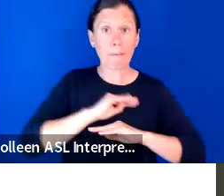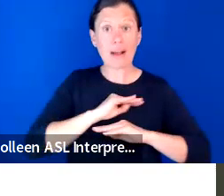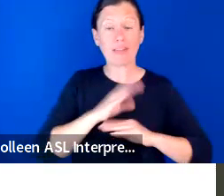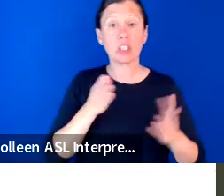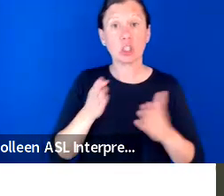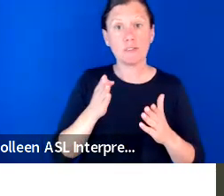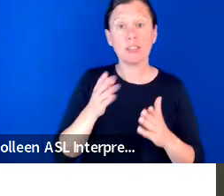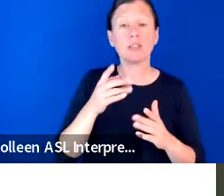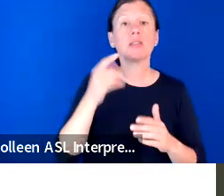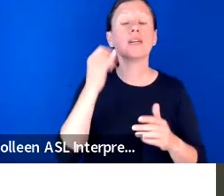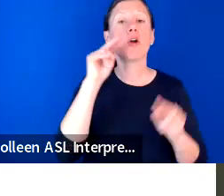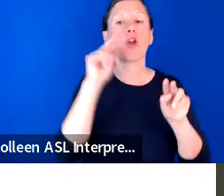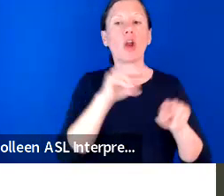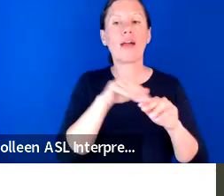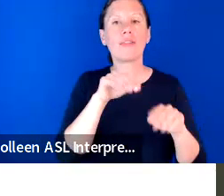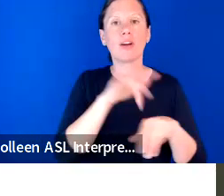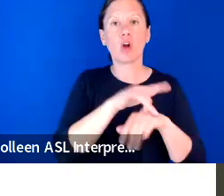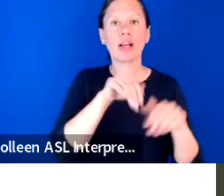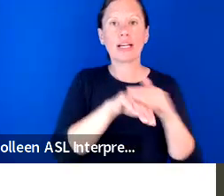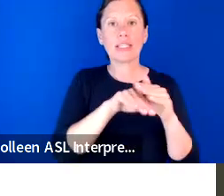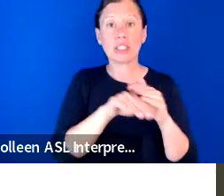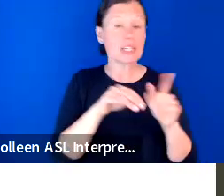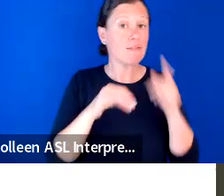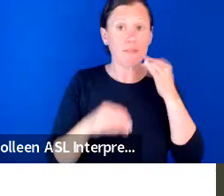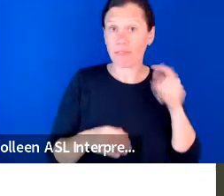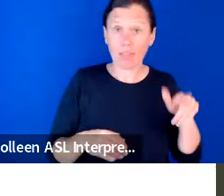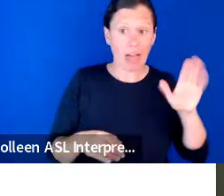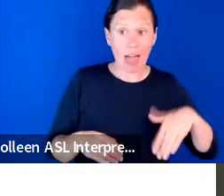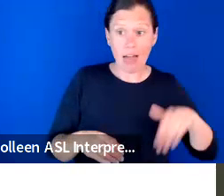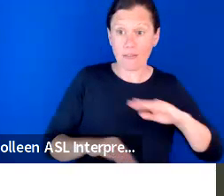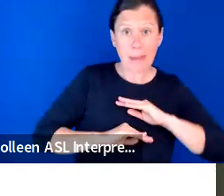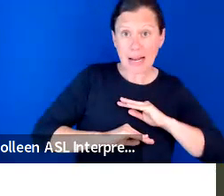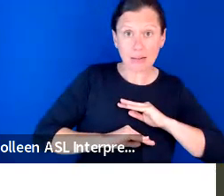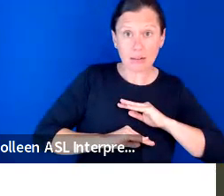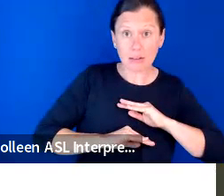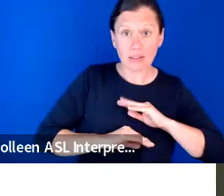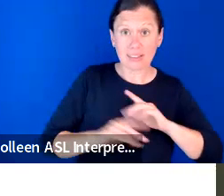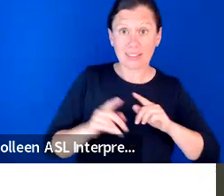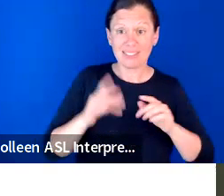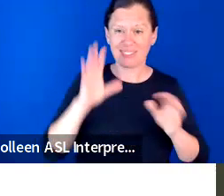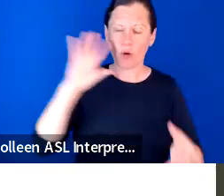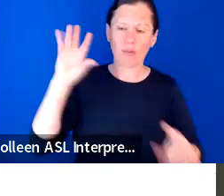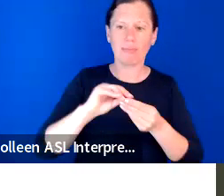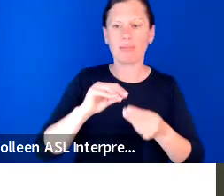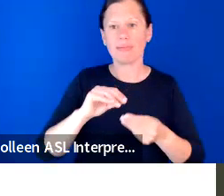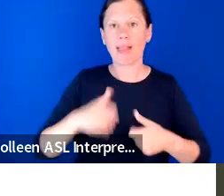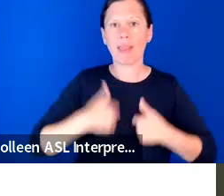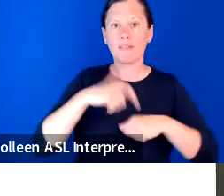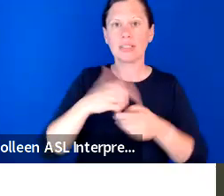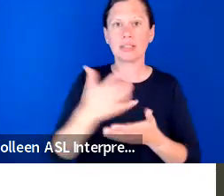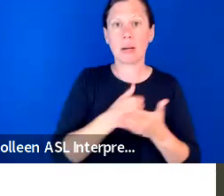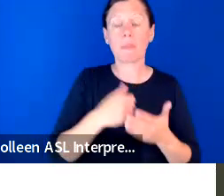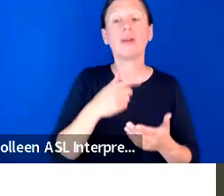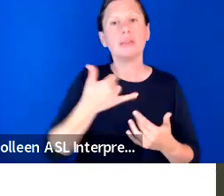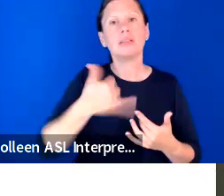yet earned lifetime access, but have a care need while working or soon after they leave work. When someone